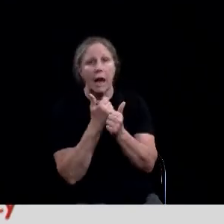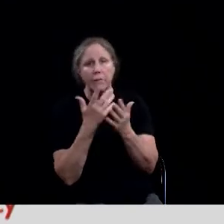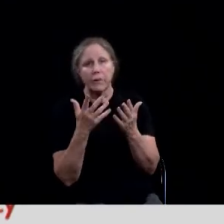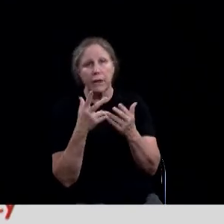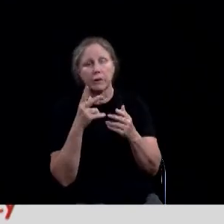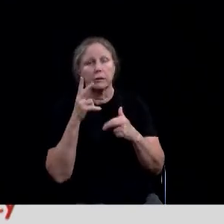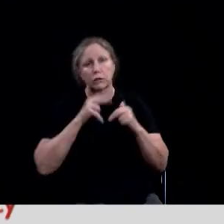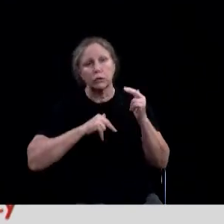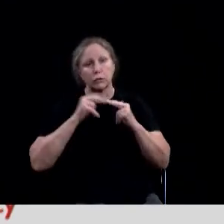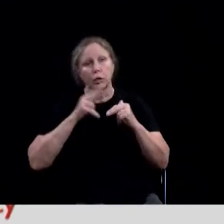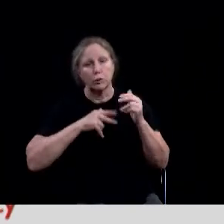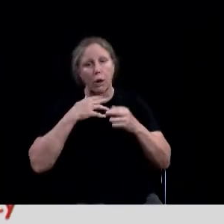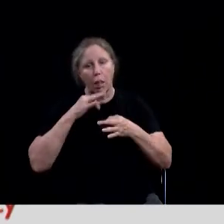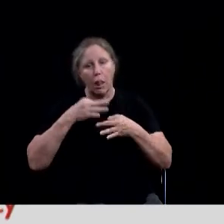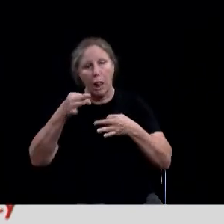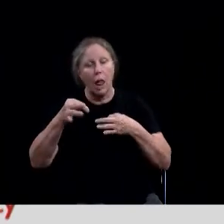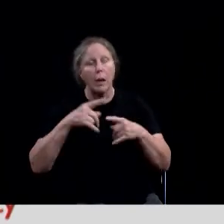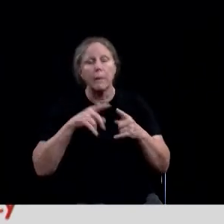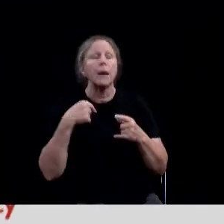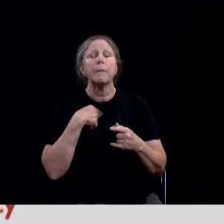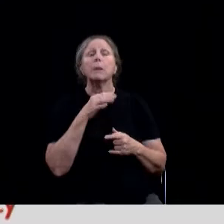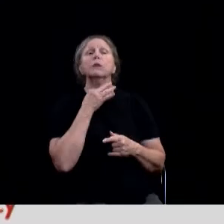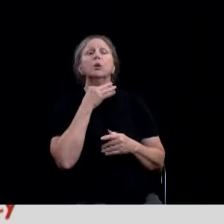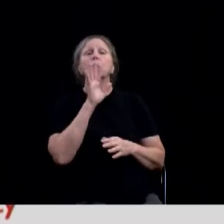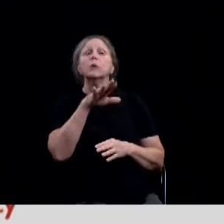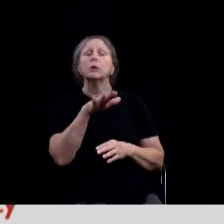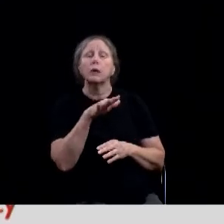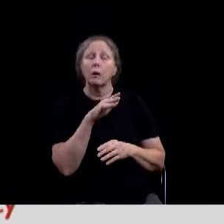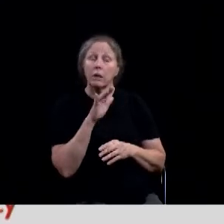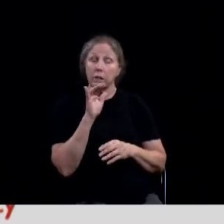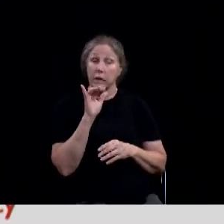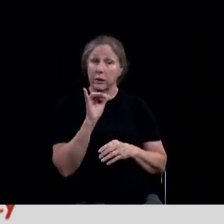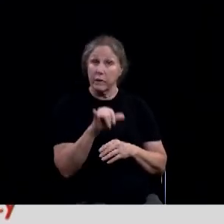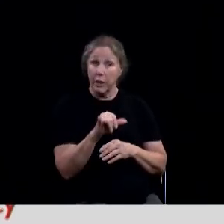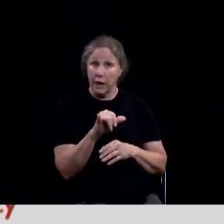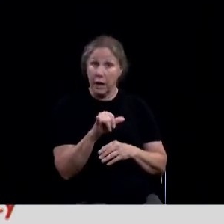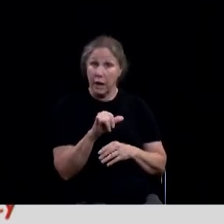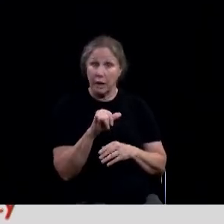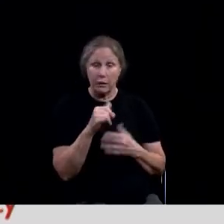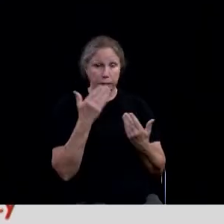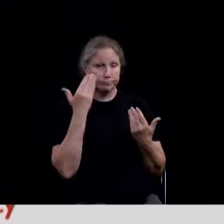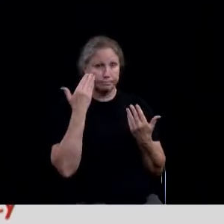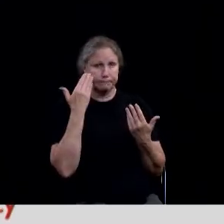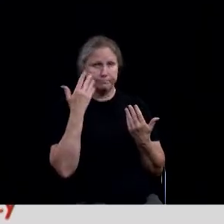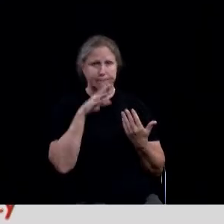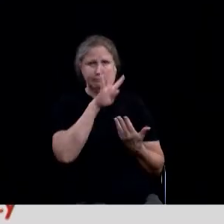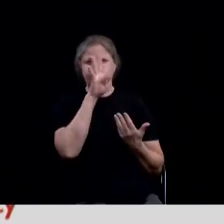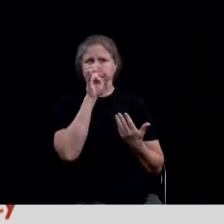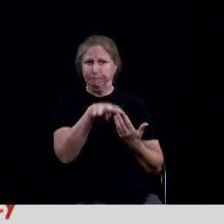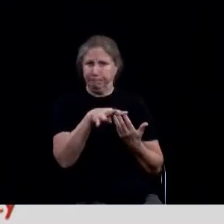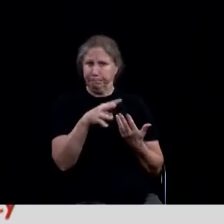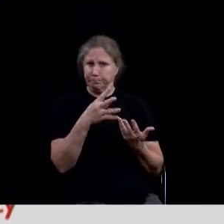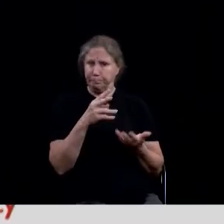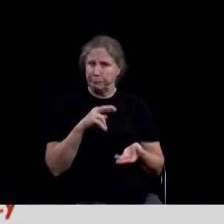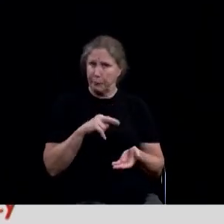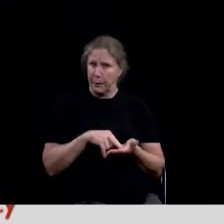is, with that still unknown, are we still looking at late spring, early summer?